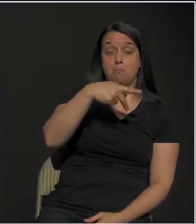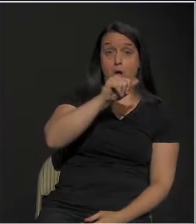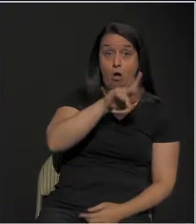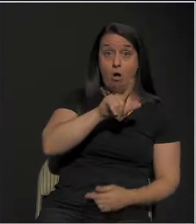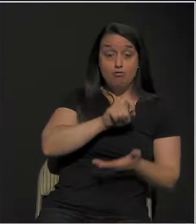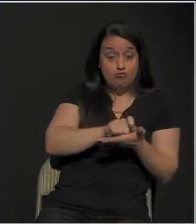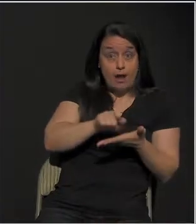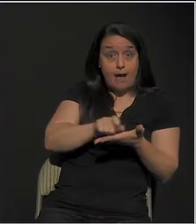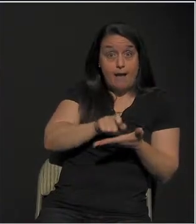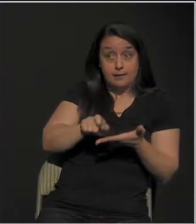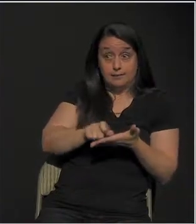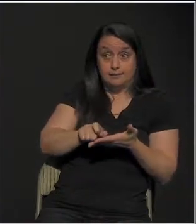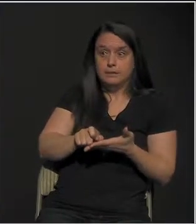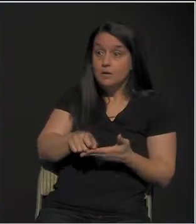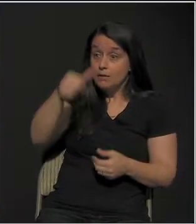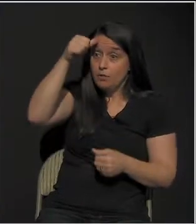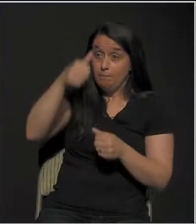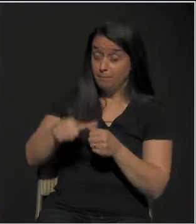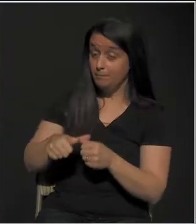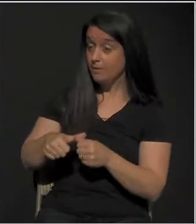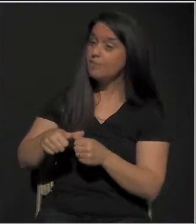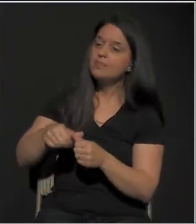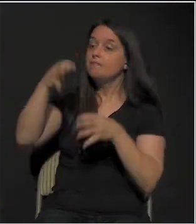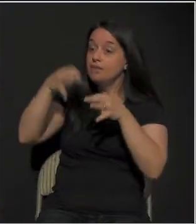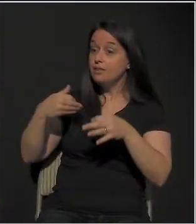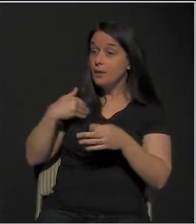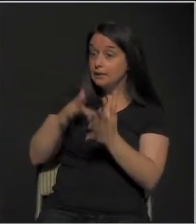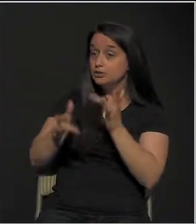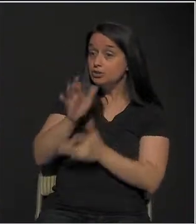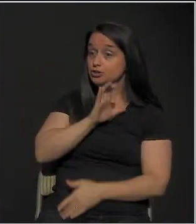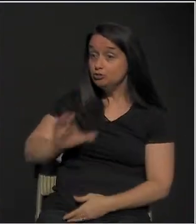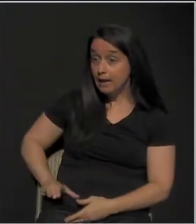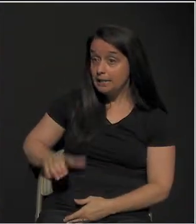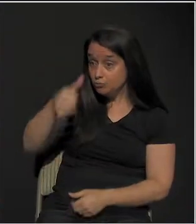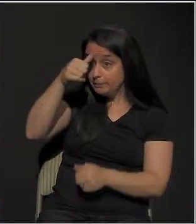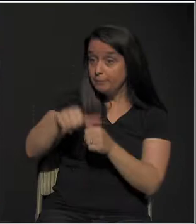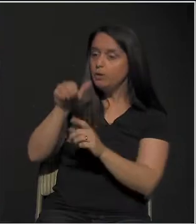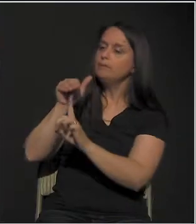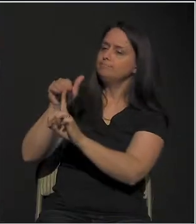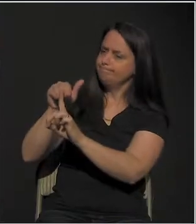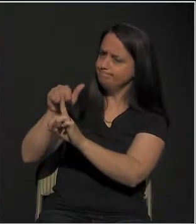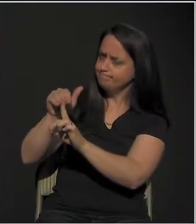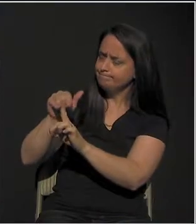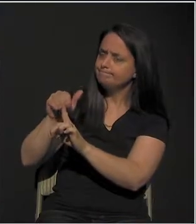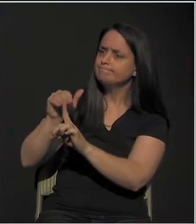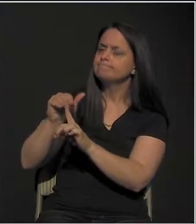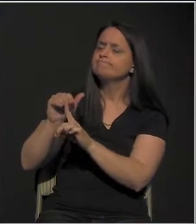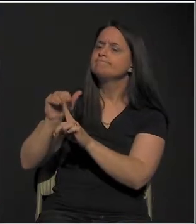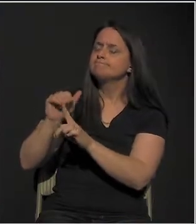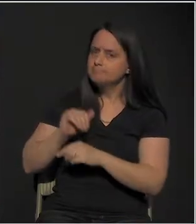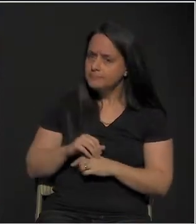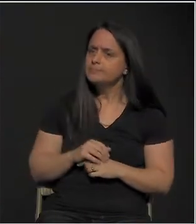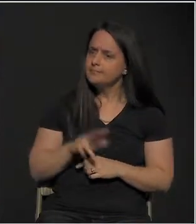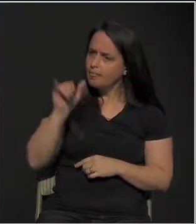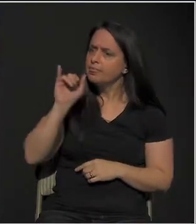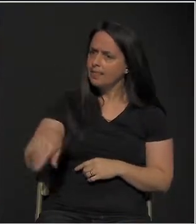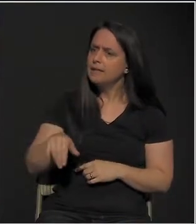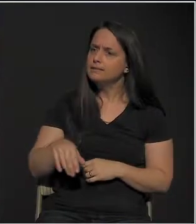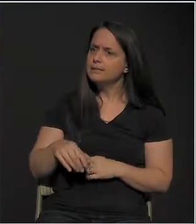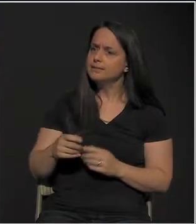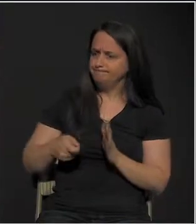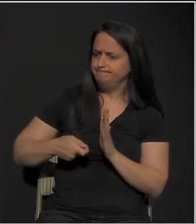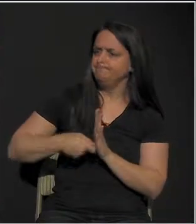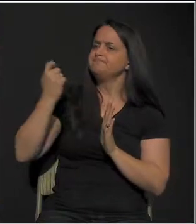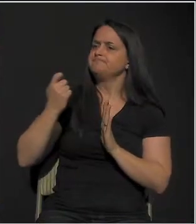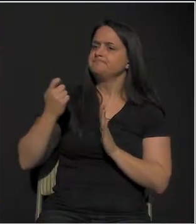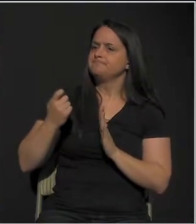remember the faith that you had in Jesus Christ? Remember that? So I'm reminding you, you've got to, that's like a spark in